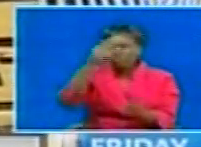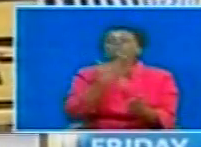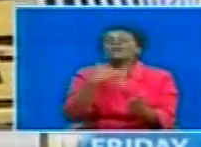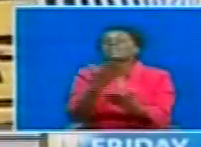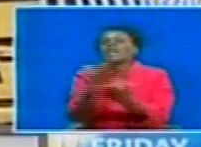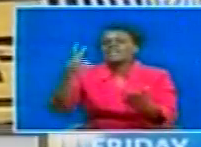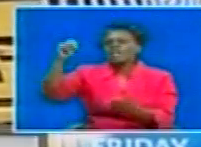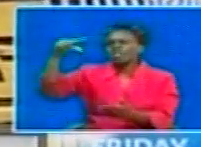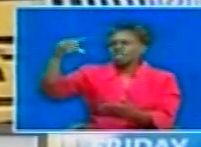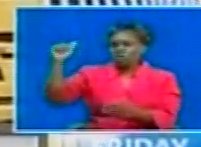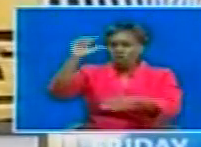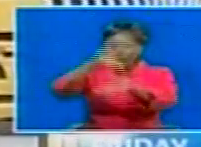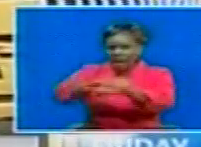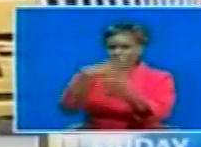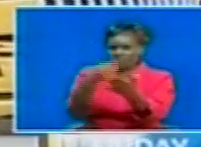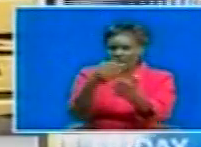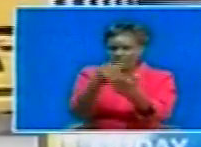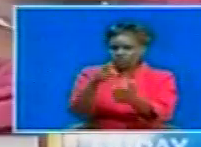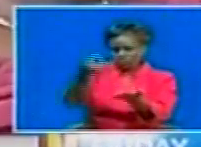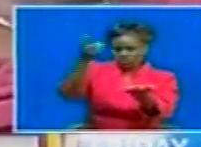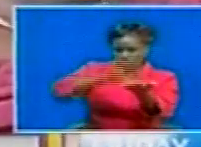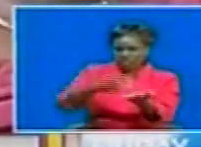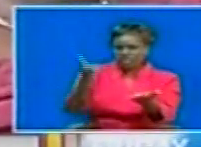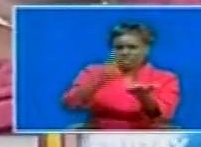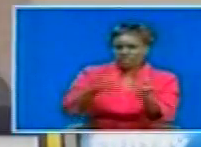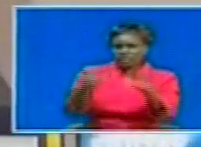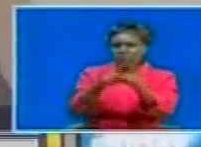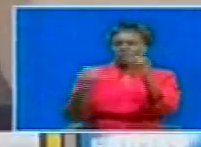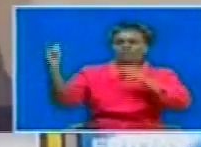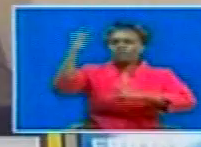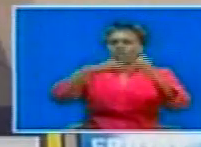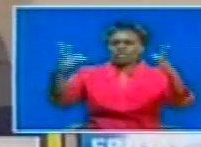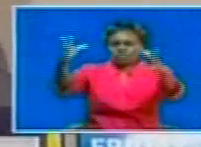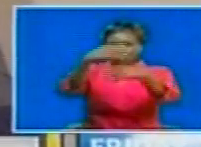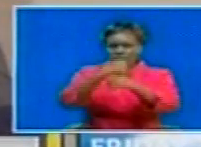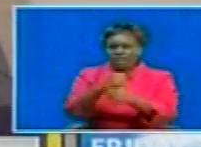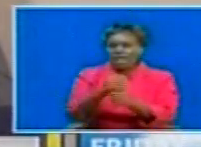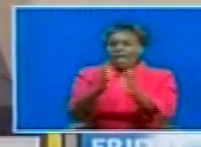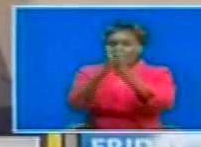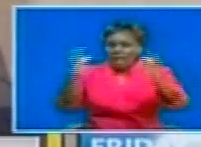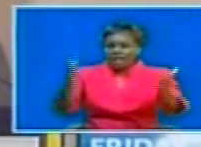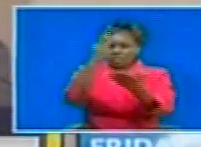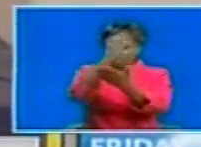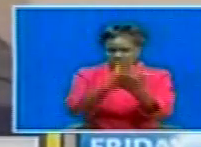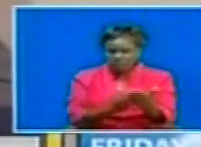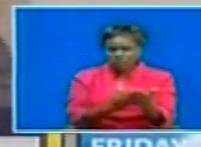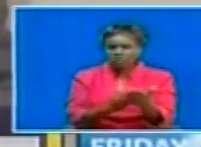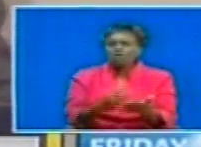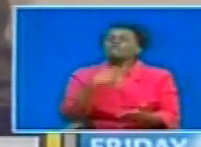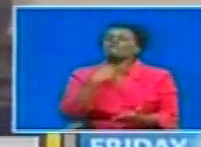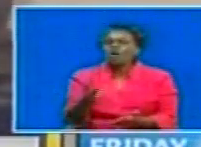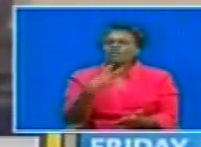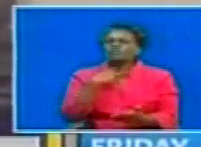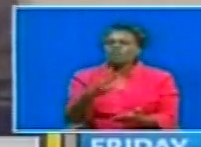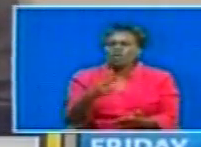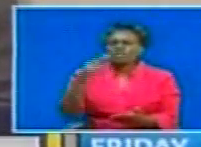NGO that receives funding above 15% to register as a foreign agency. But a large section of the most vocal civil